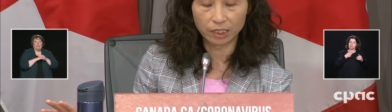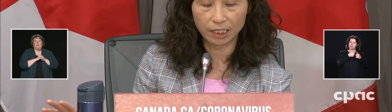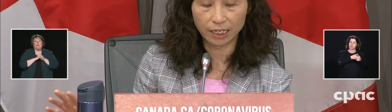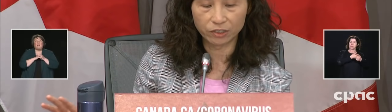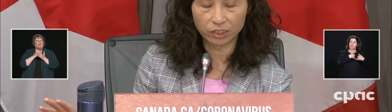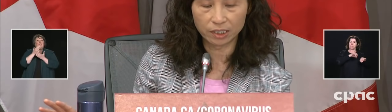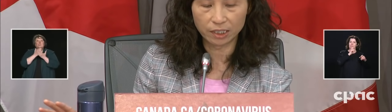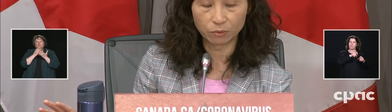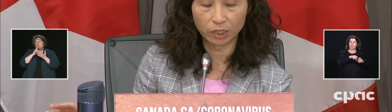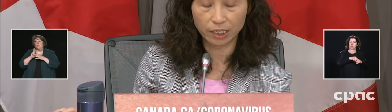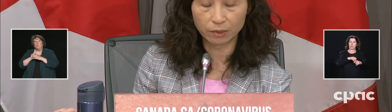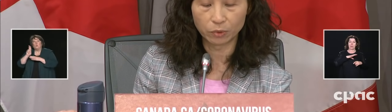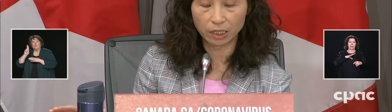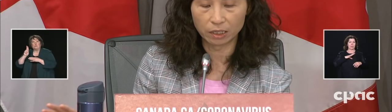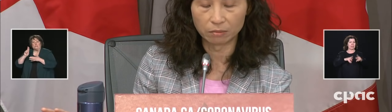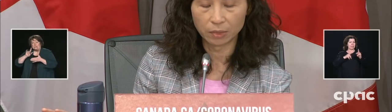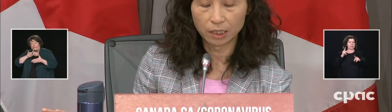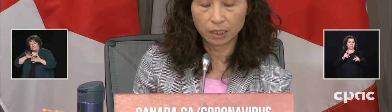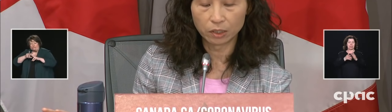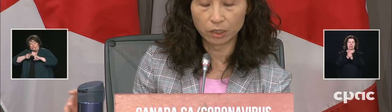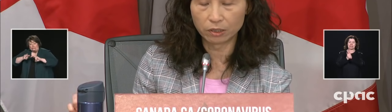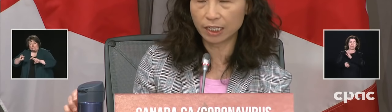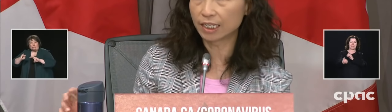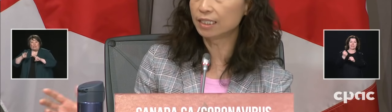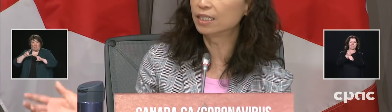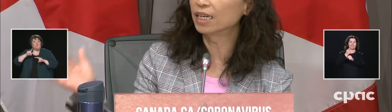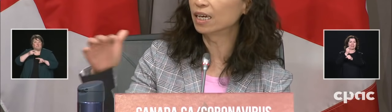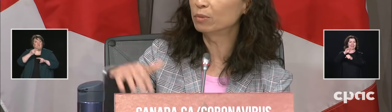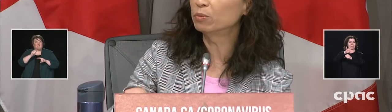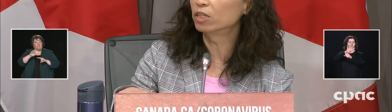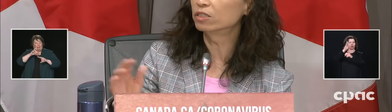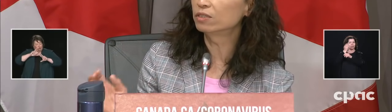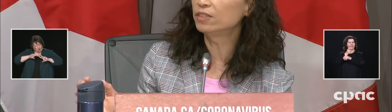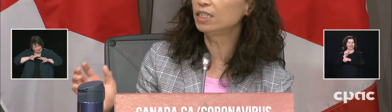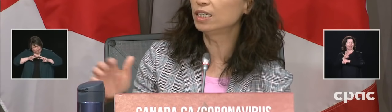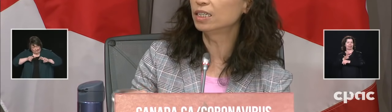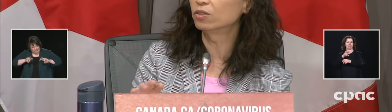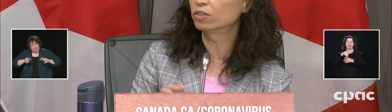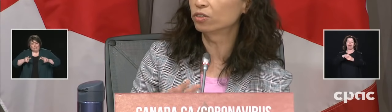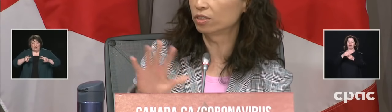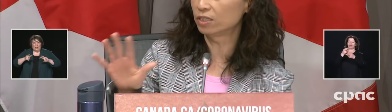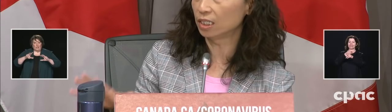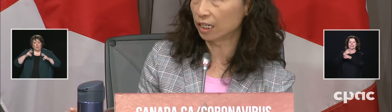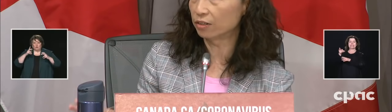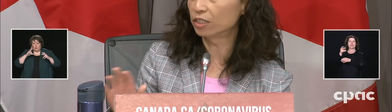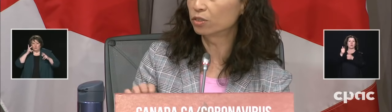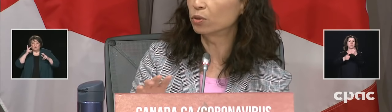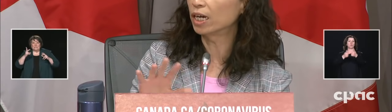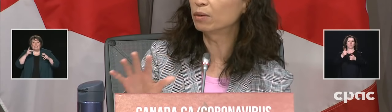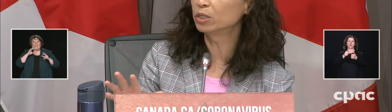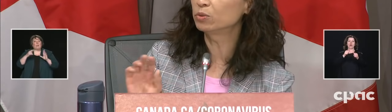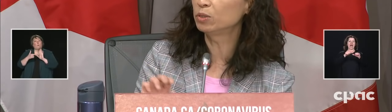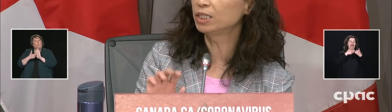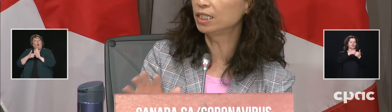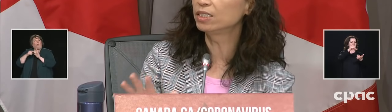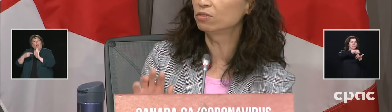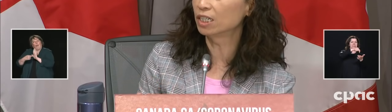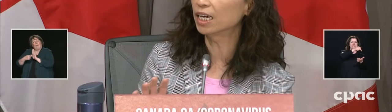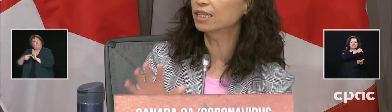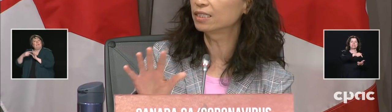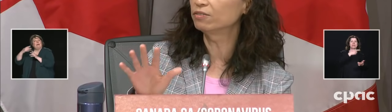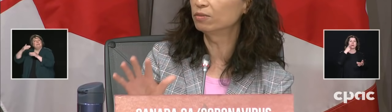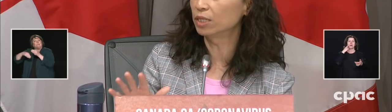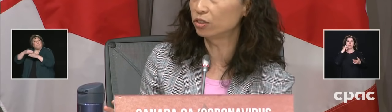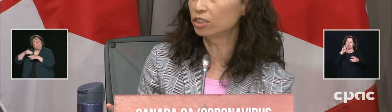also within the agency working with them, who are looking at these dynamic models, feeding in all sorts of scenarios of what happens when you begin